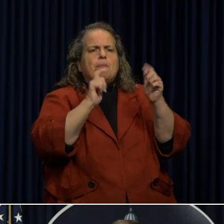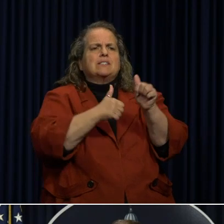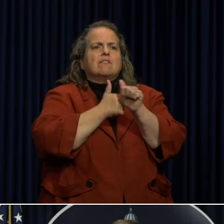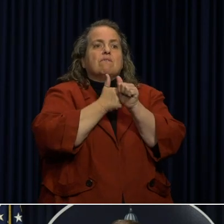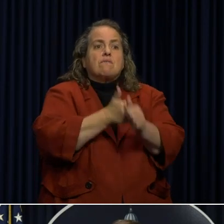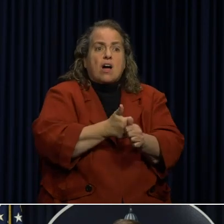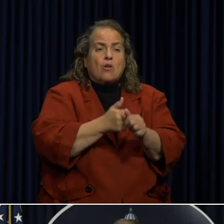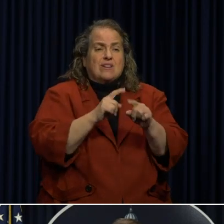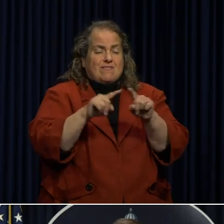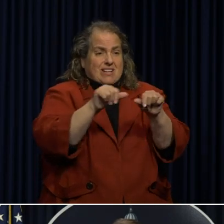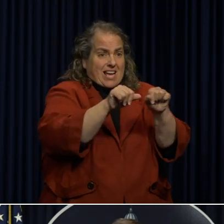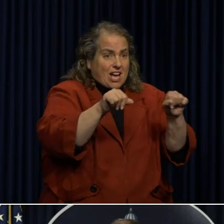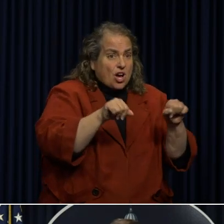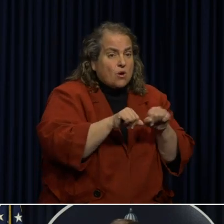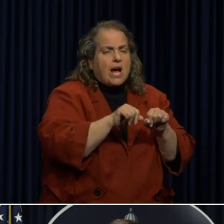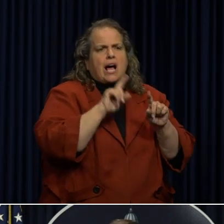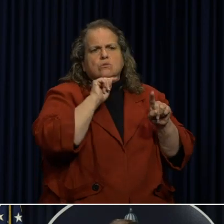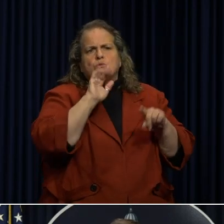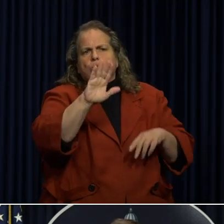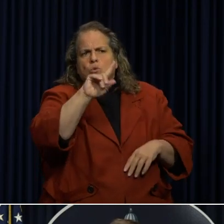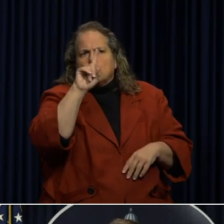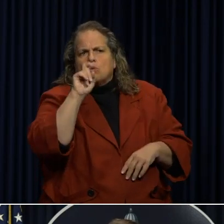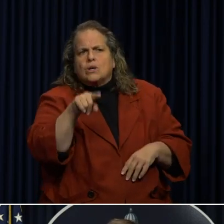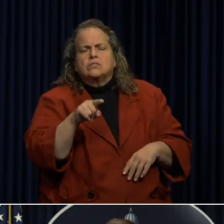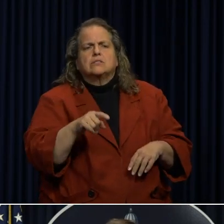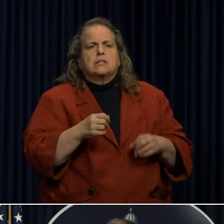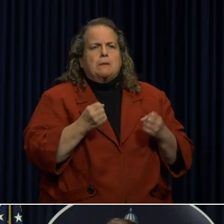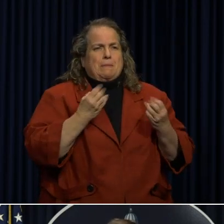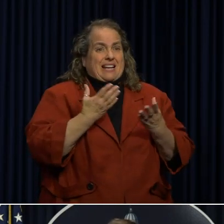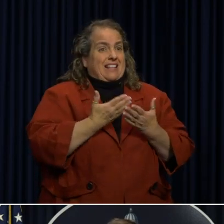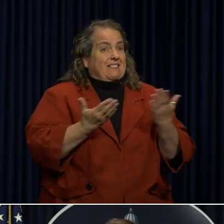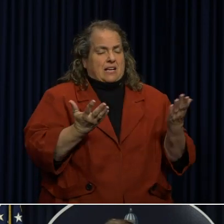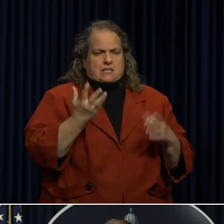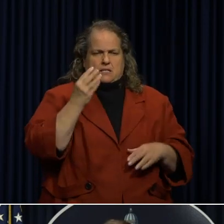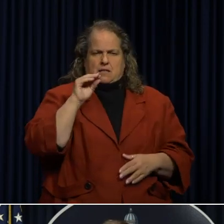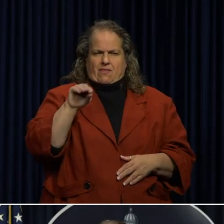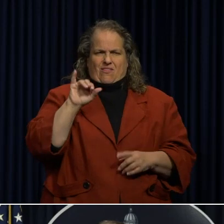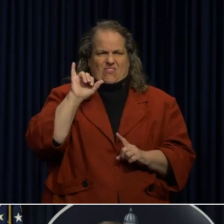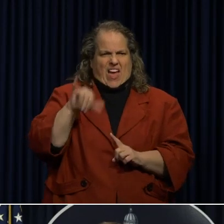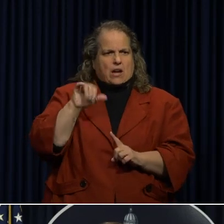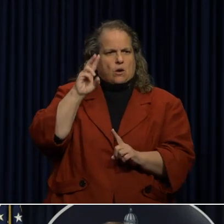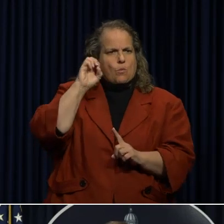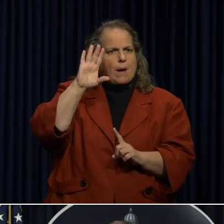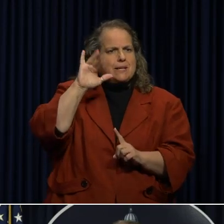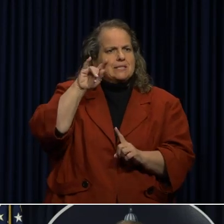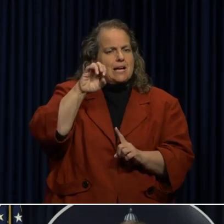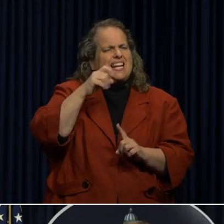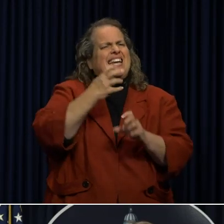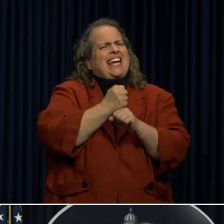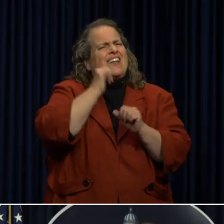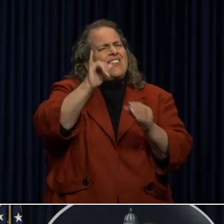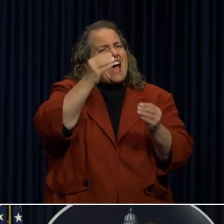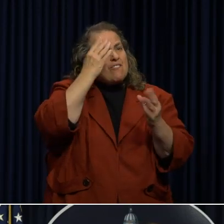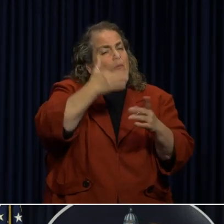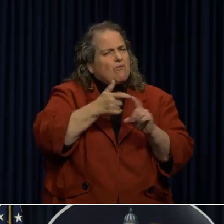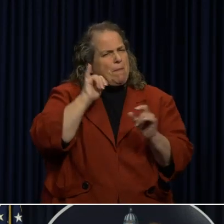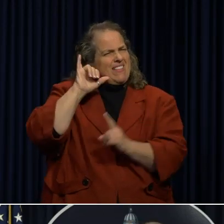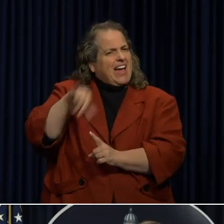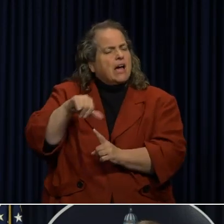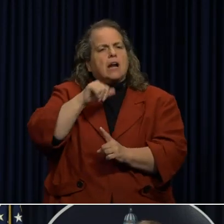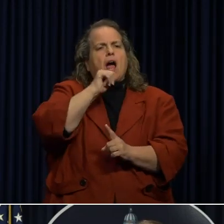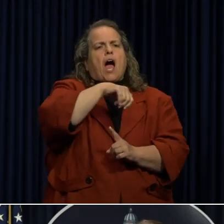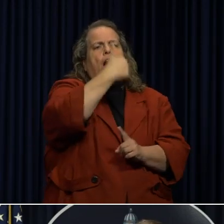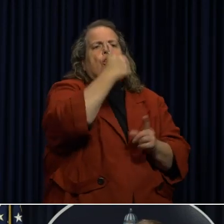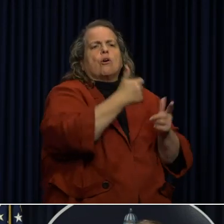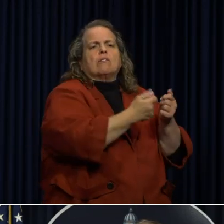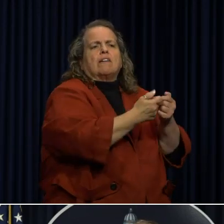areas, the answer to your questions, so much of it will be right there. Make sure you're getting your information from a credible source.